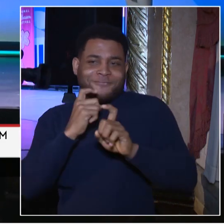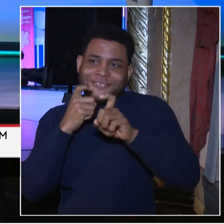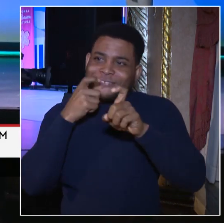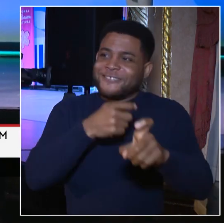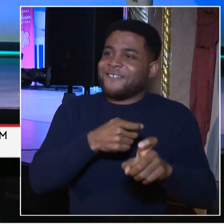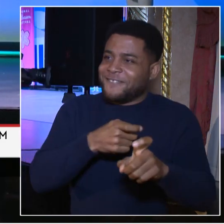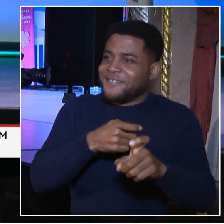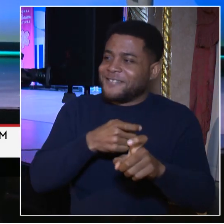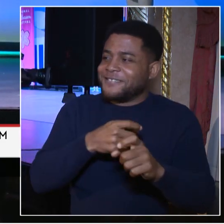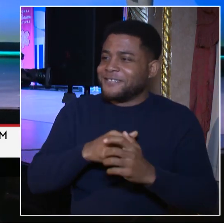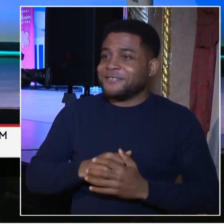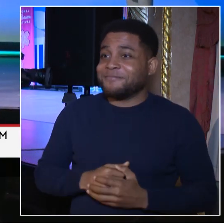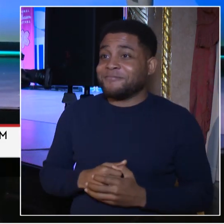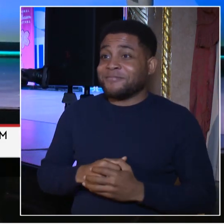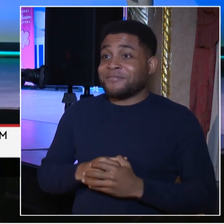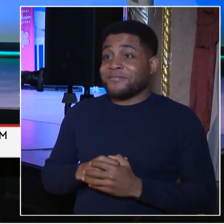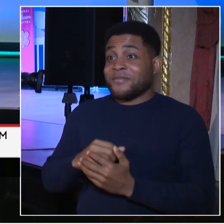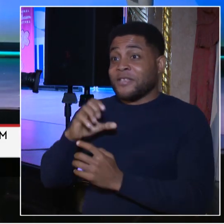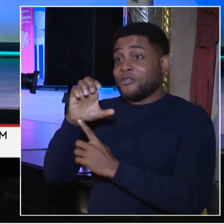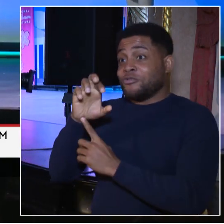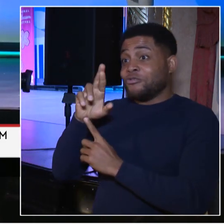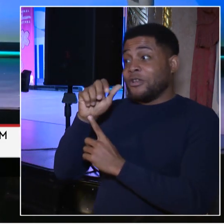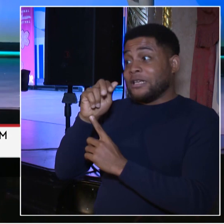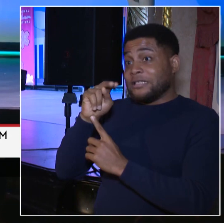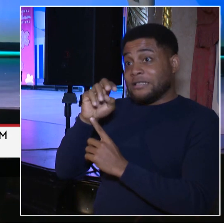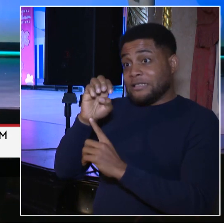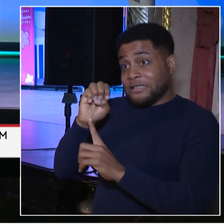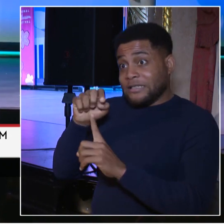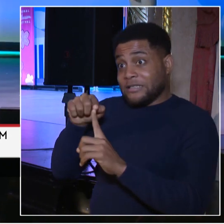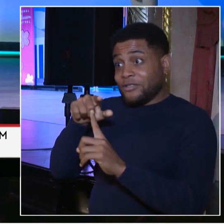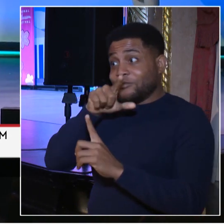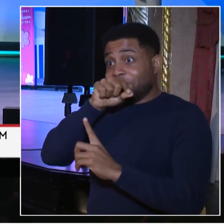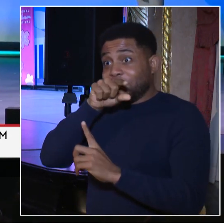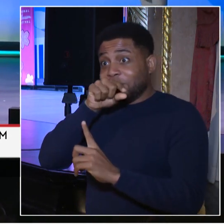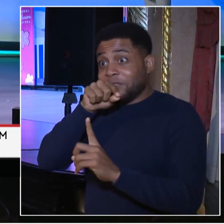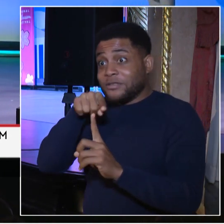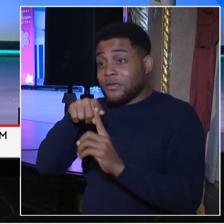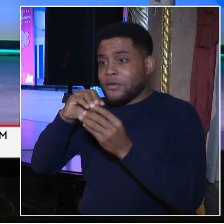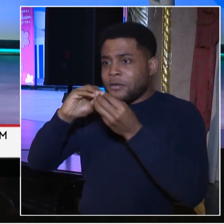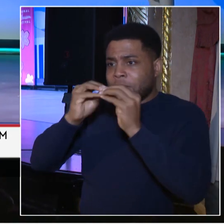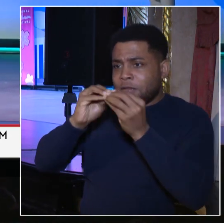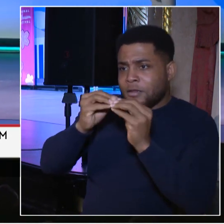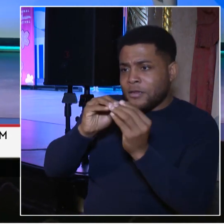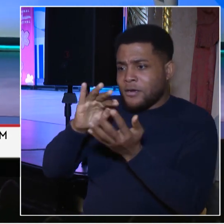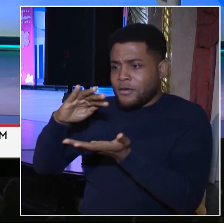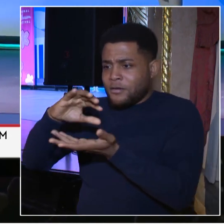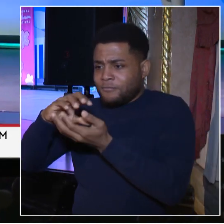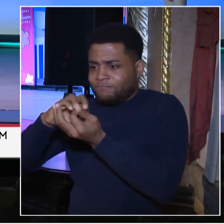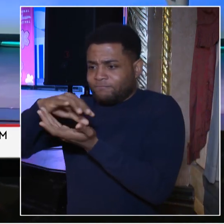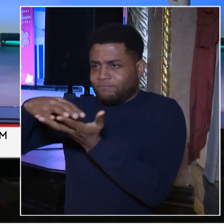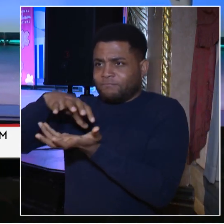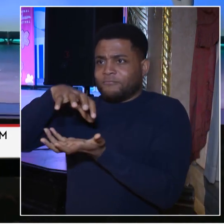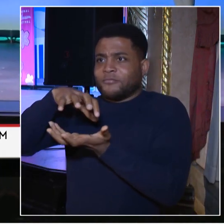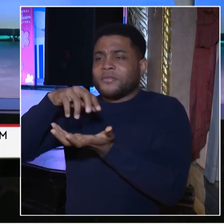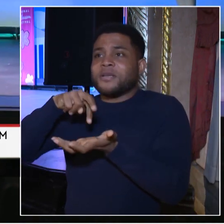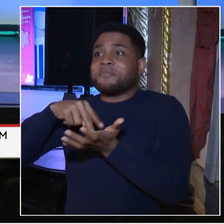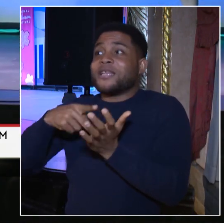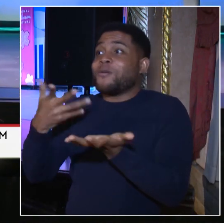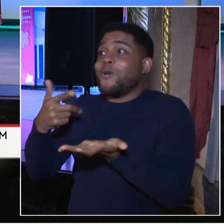The crane, also known as a tsuru, is a symbol of good fortune, peace,